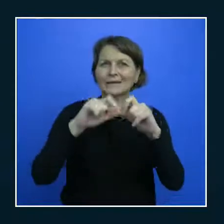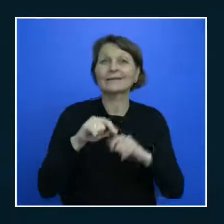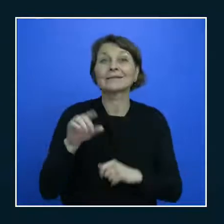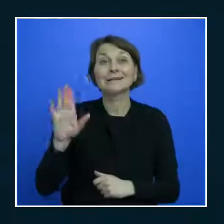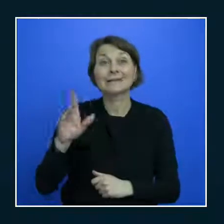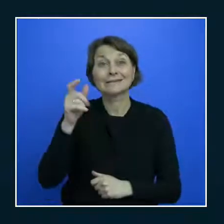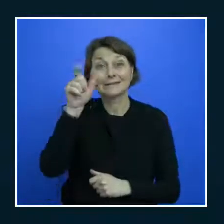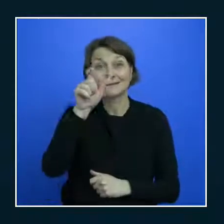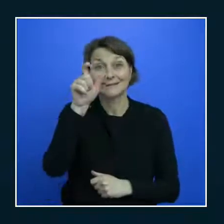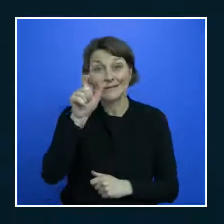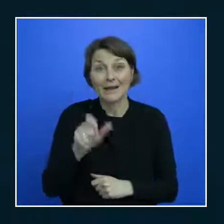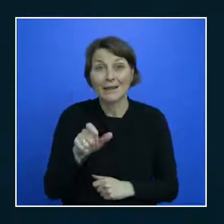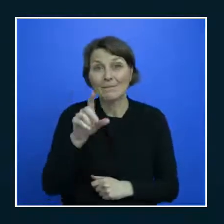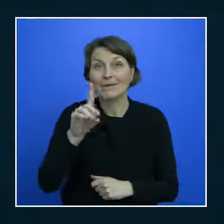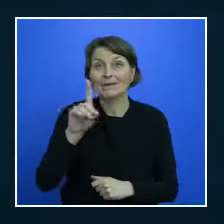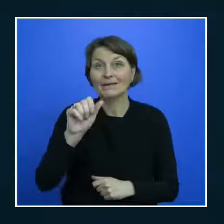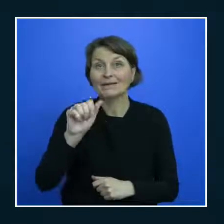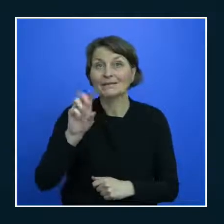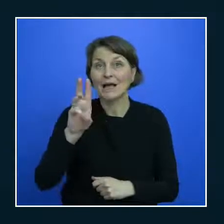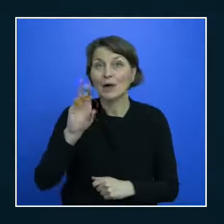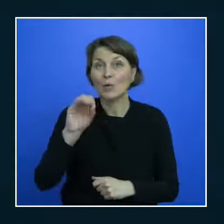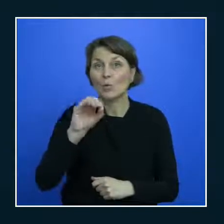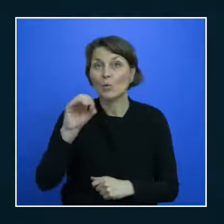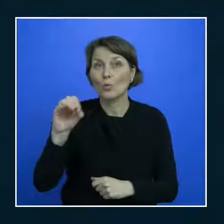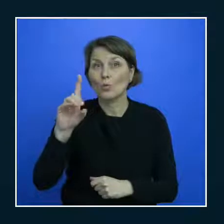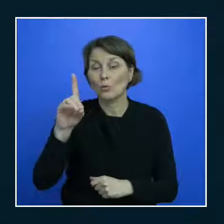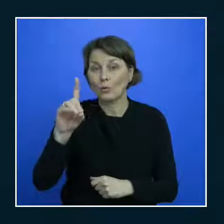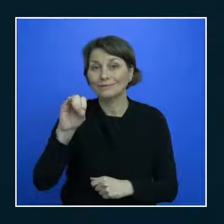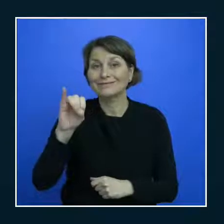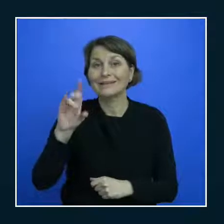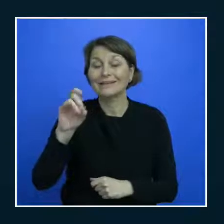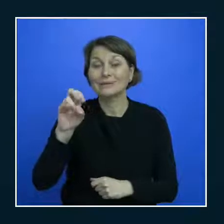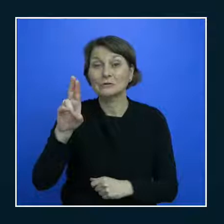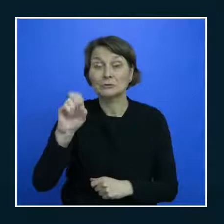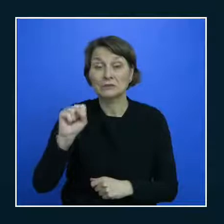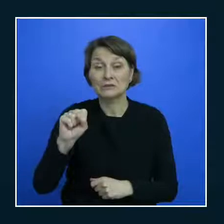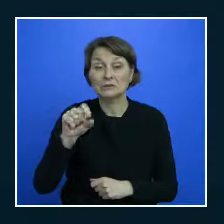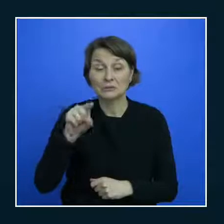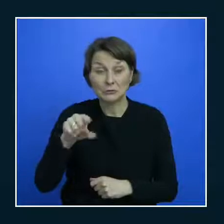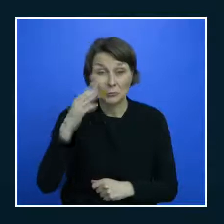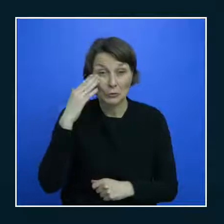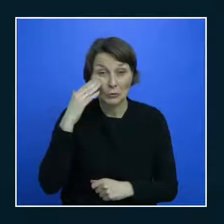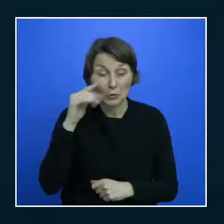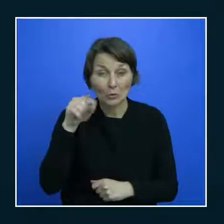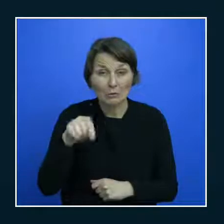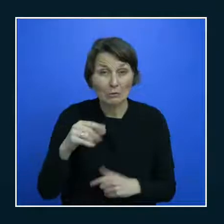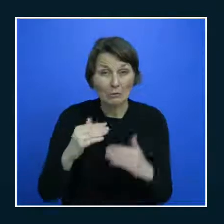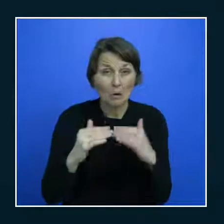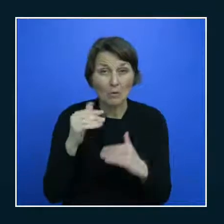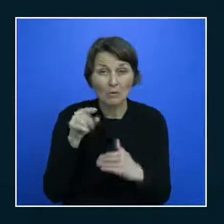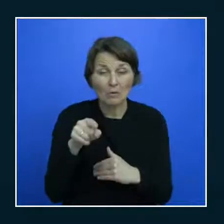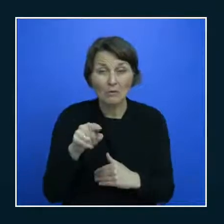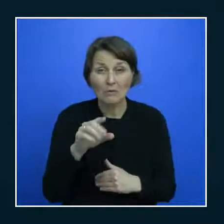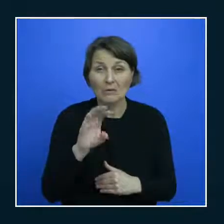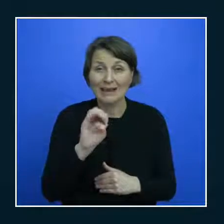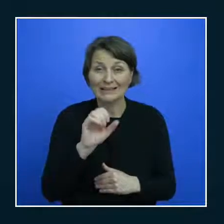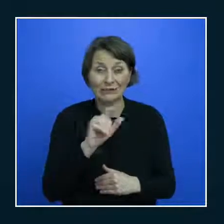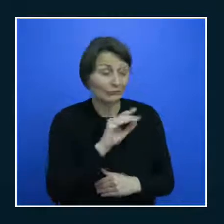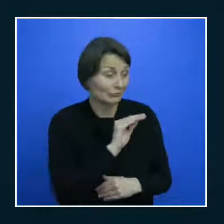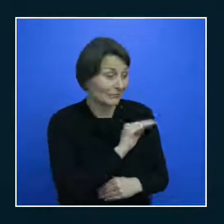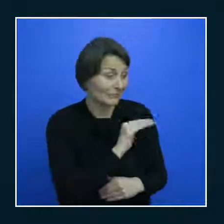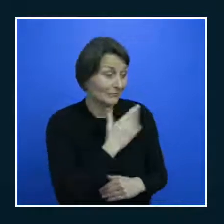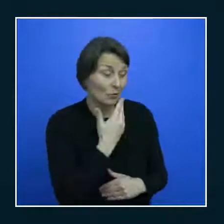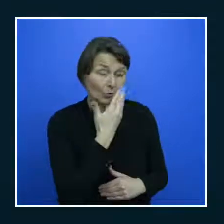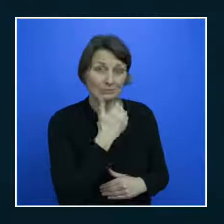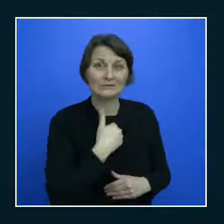MERN is. I have no idea. Maybe you, Esther, do you know what it is? No, but you definitely